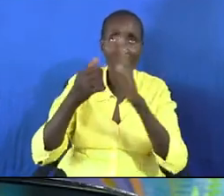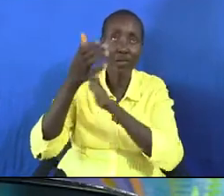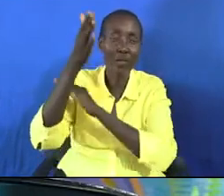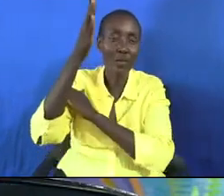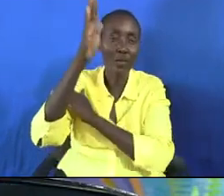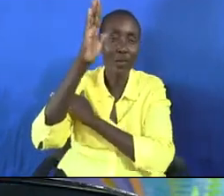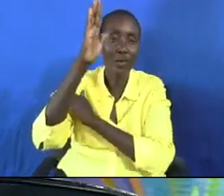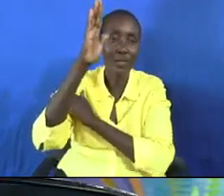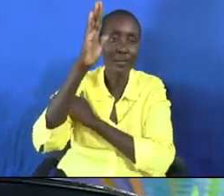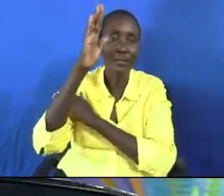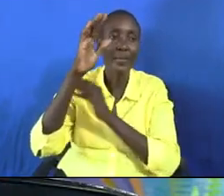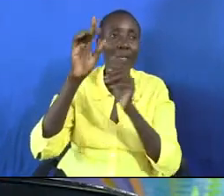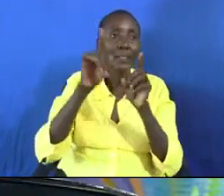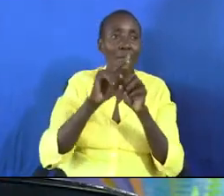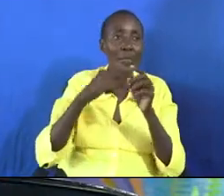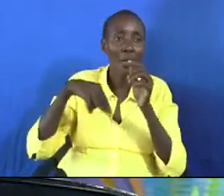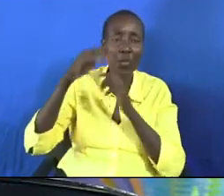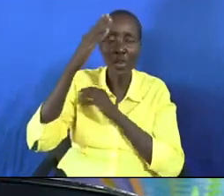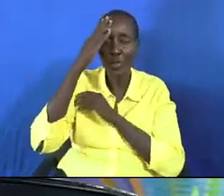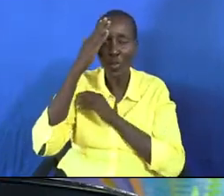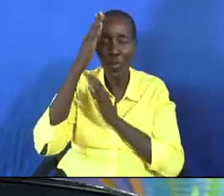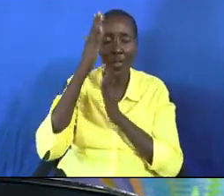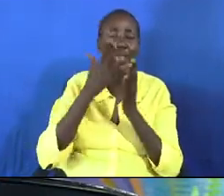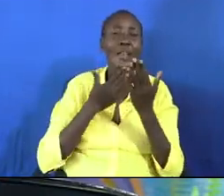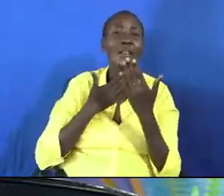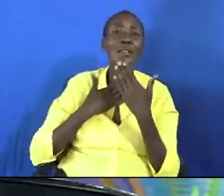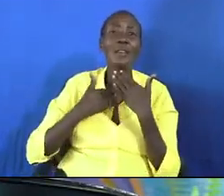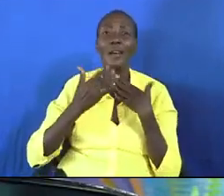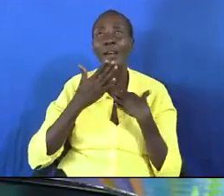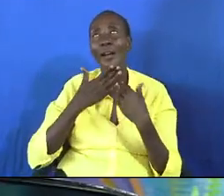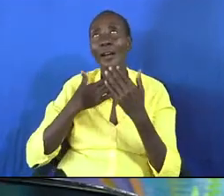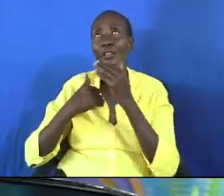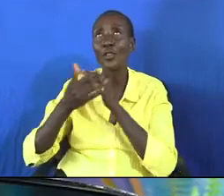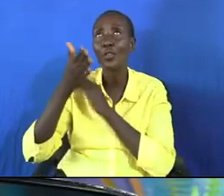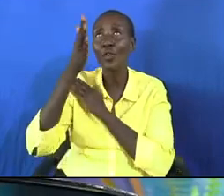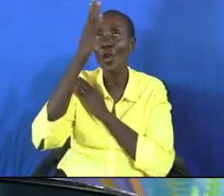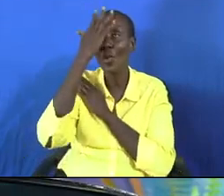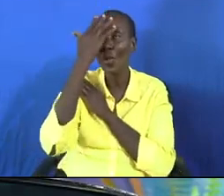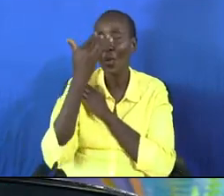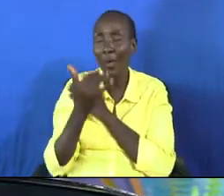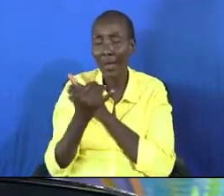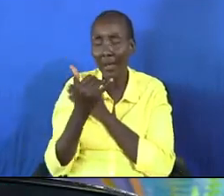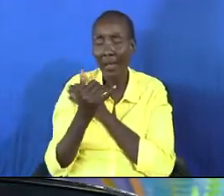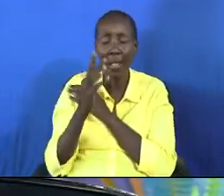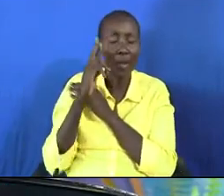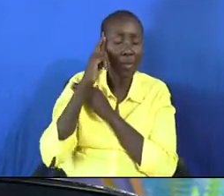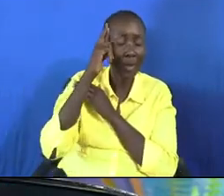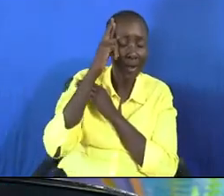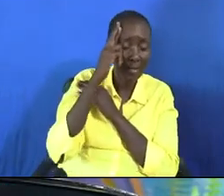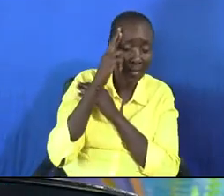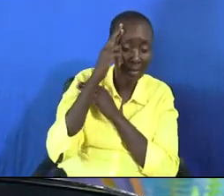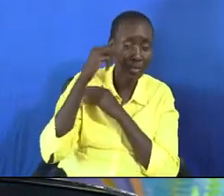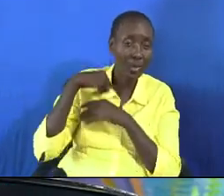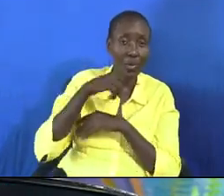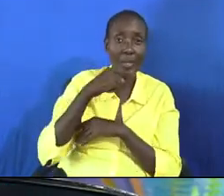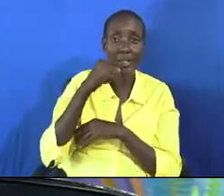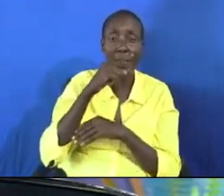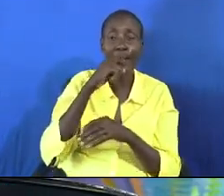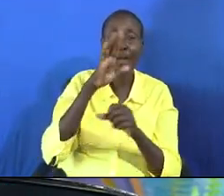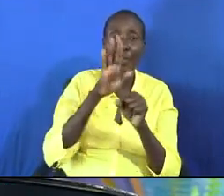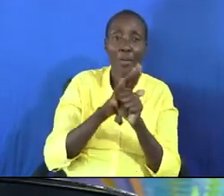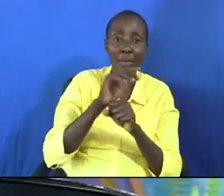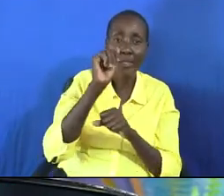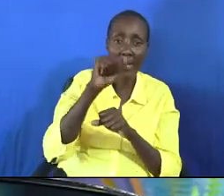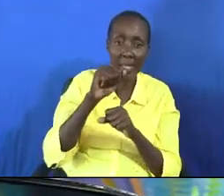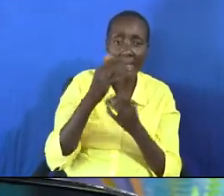God. And that's how we know the desires of God. Because one of the reasons why we say the promises are